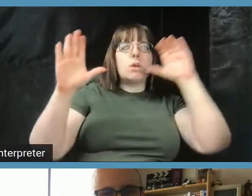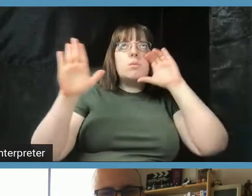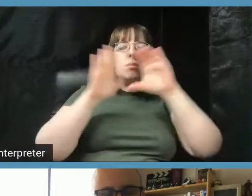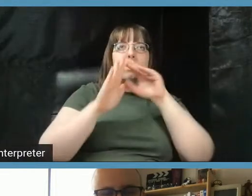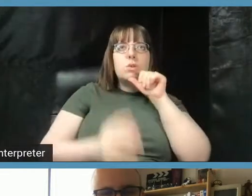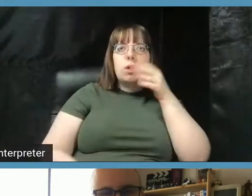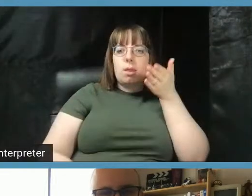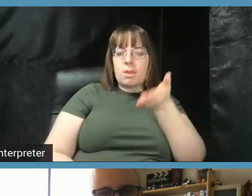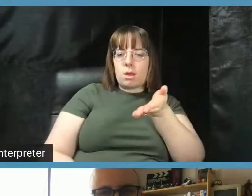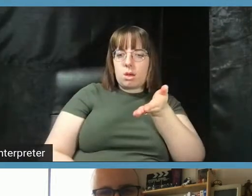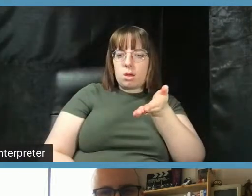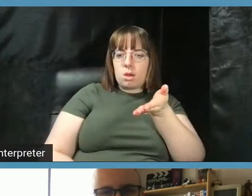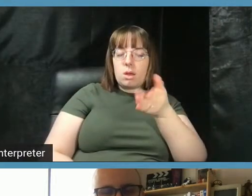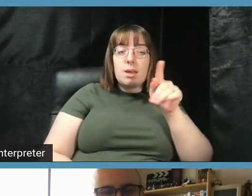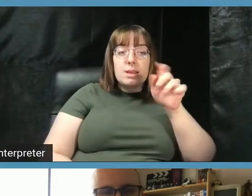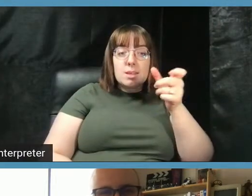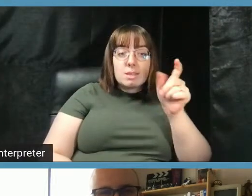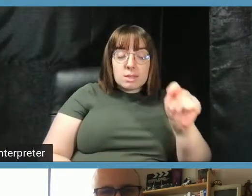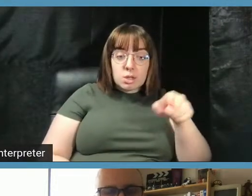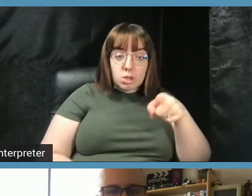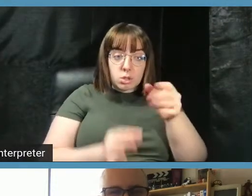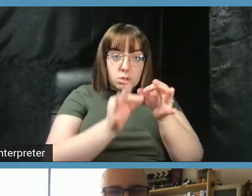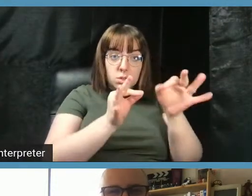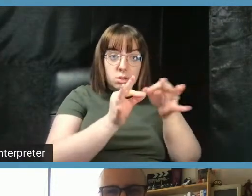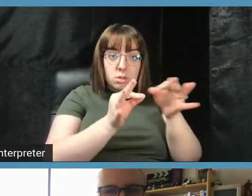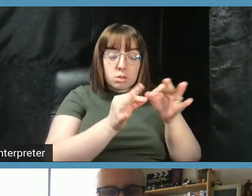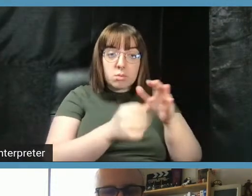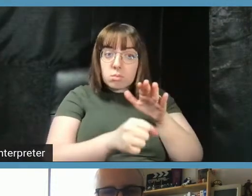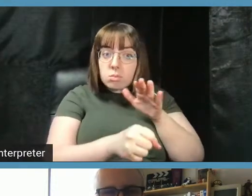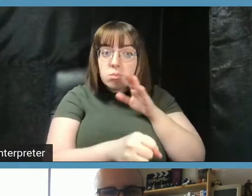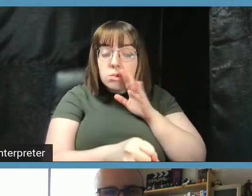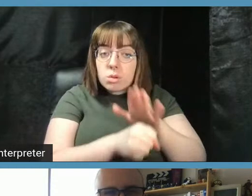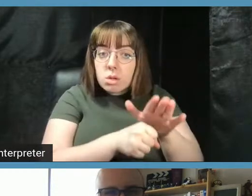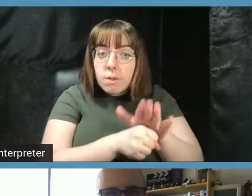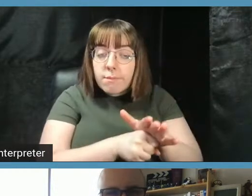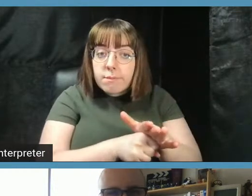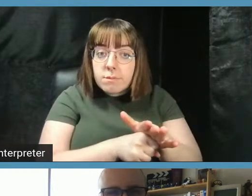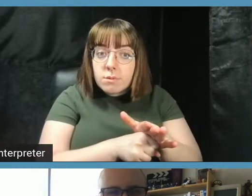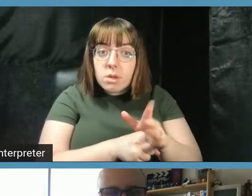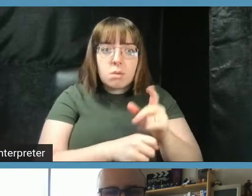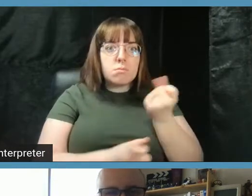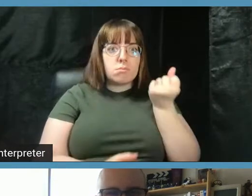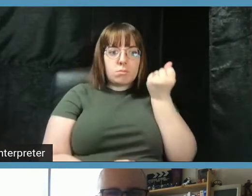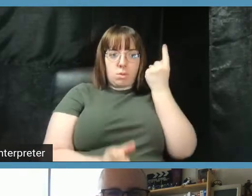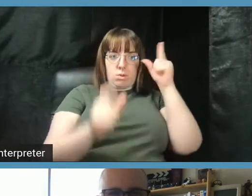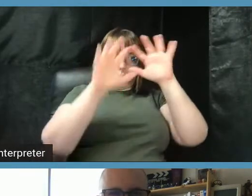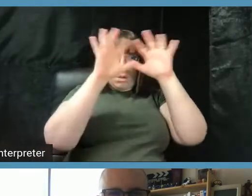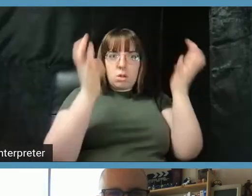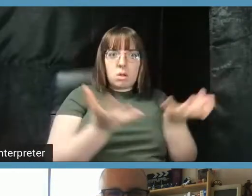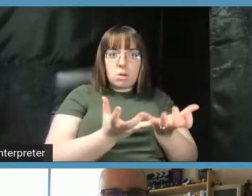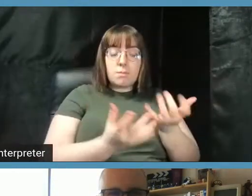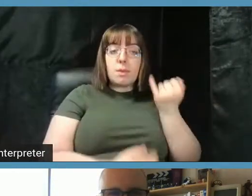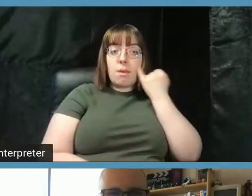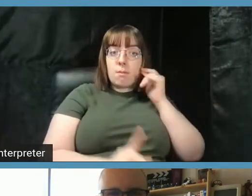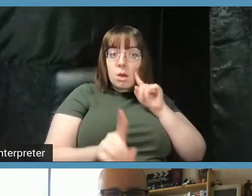is the text that you wrote for the alt text sufficient to totally understand what's going on? If the answer is yes, then you've done a good